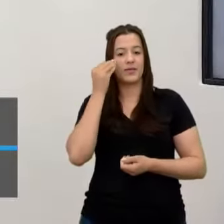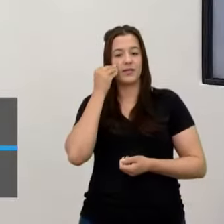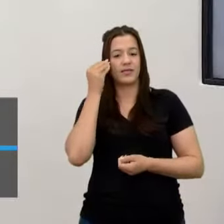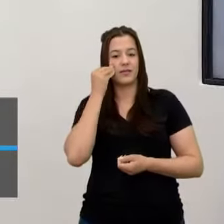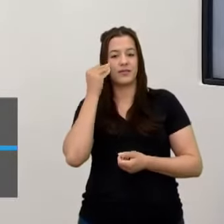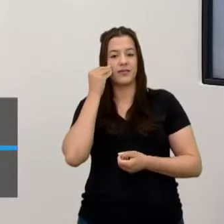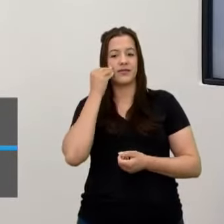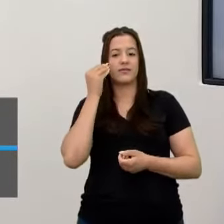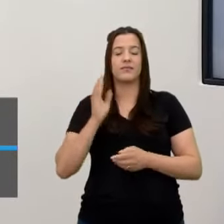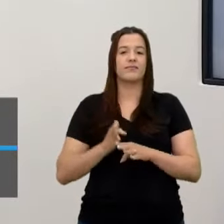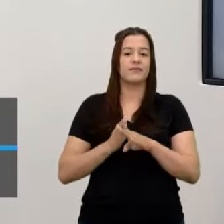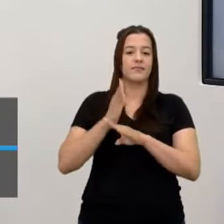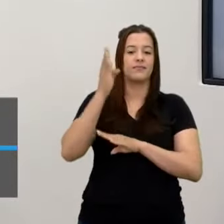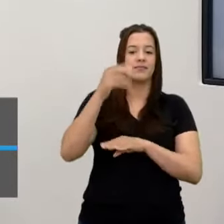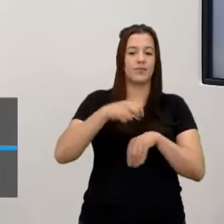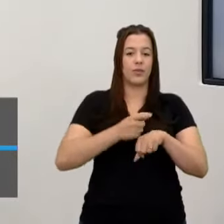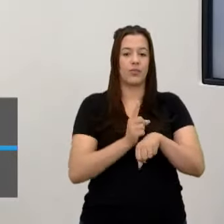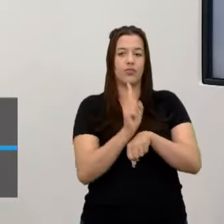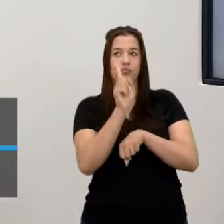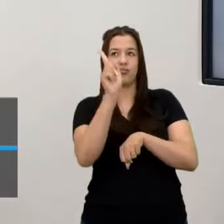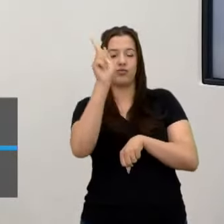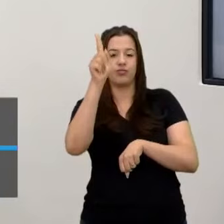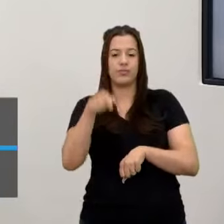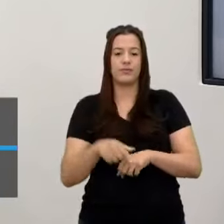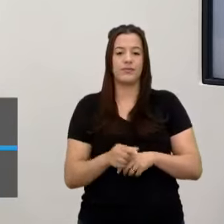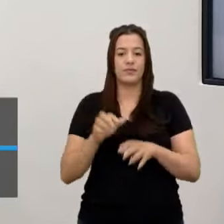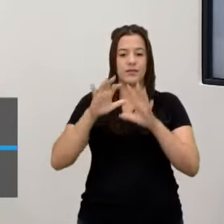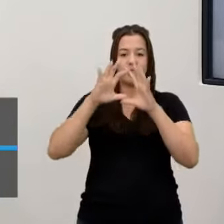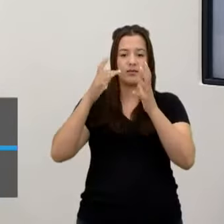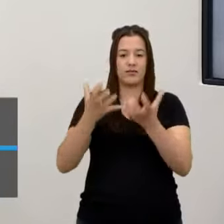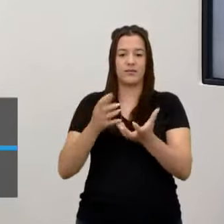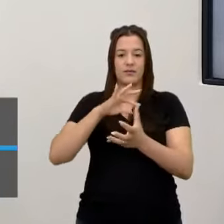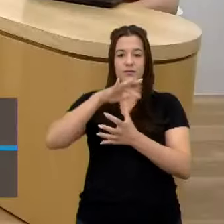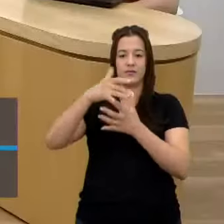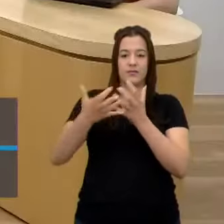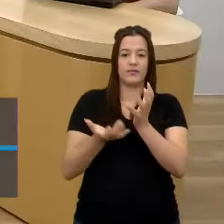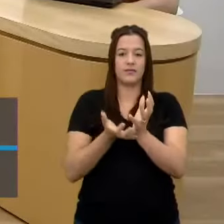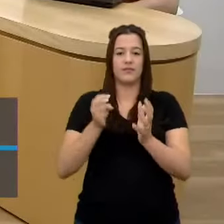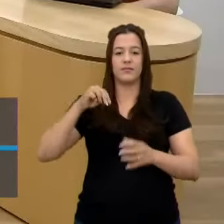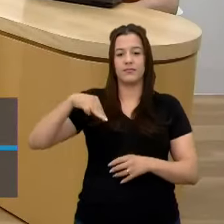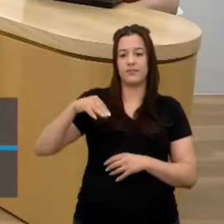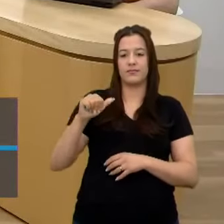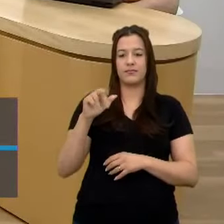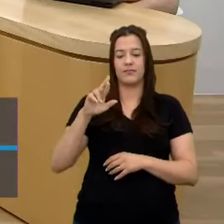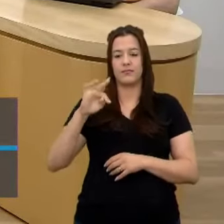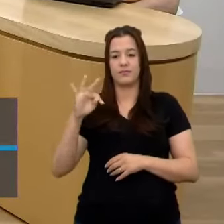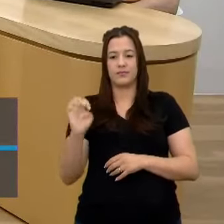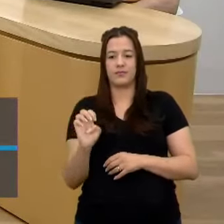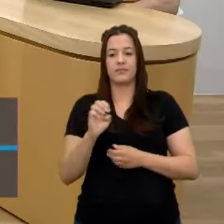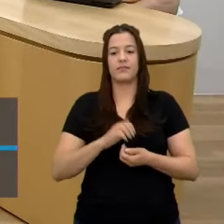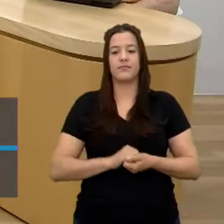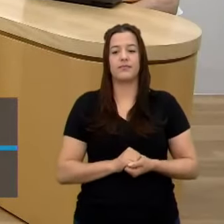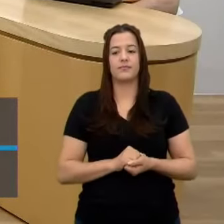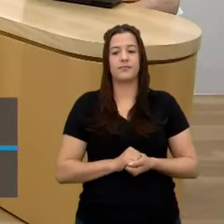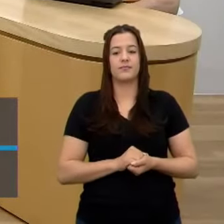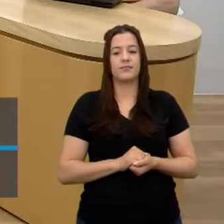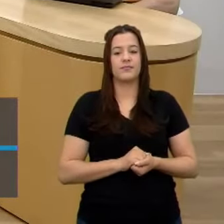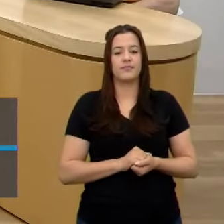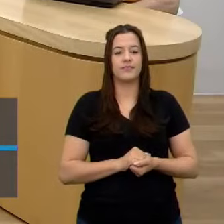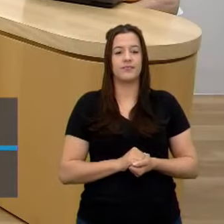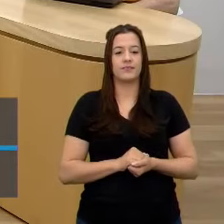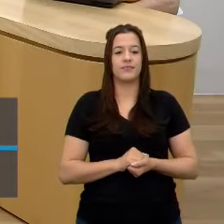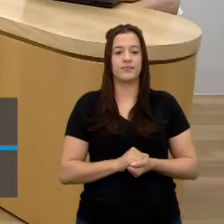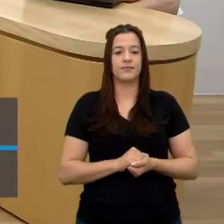day colonize it, né? Colonizar Marte. And the order there is the order from the Sun, right? From the Sun. Mercury